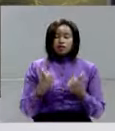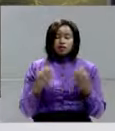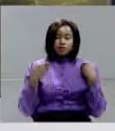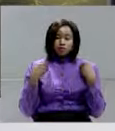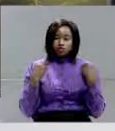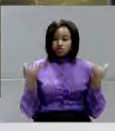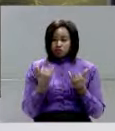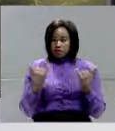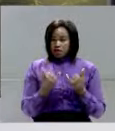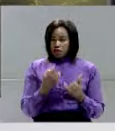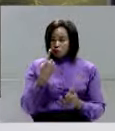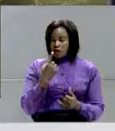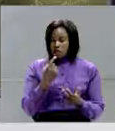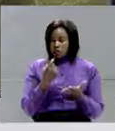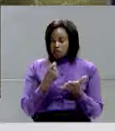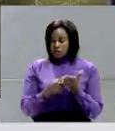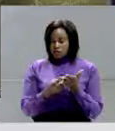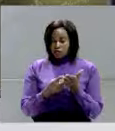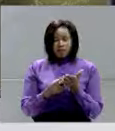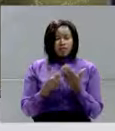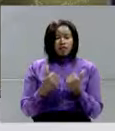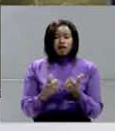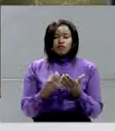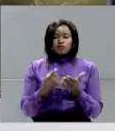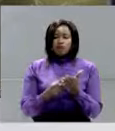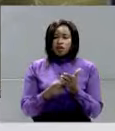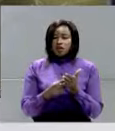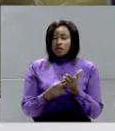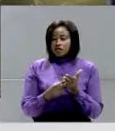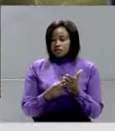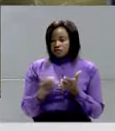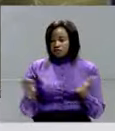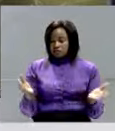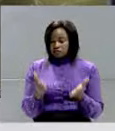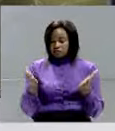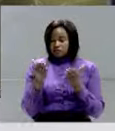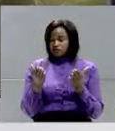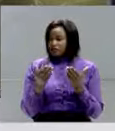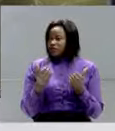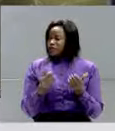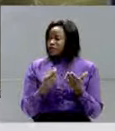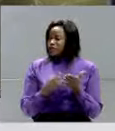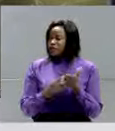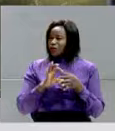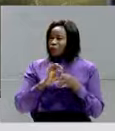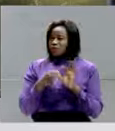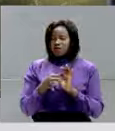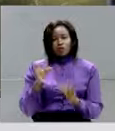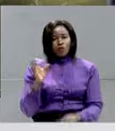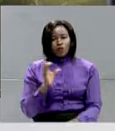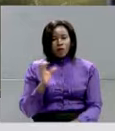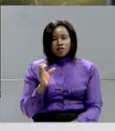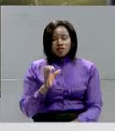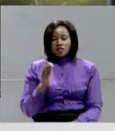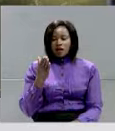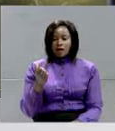When Uganda was short of sports infrastructure, the onus fell on various bodies, notably Uganda Olympic Committee, which seized